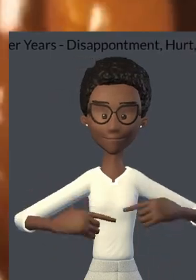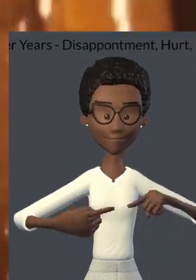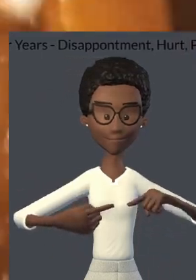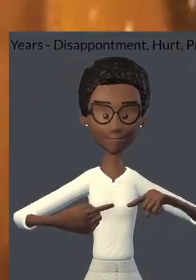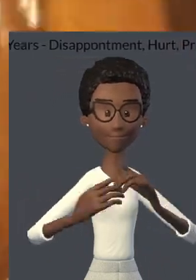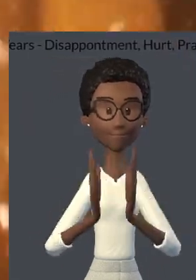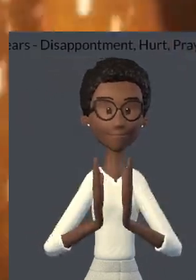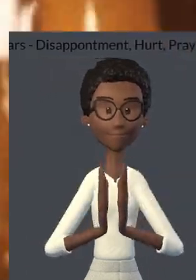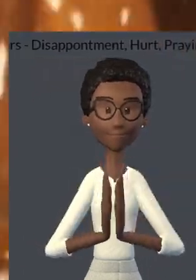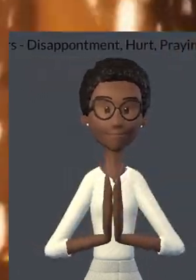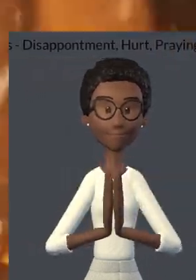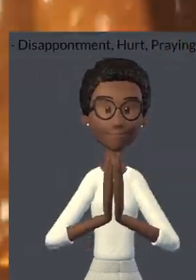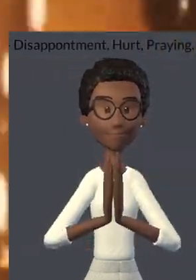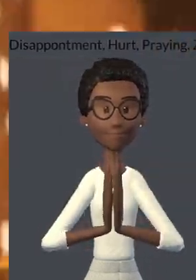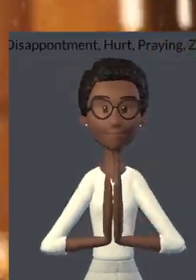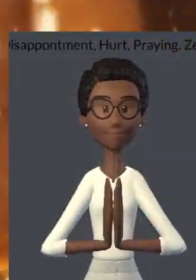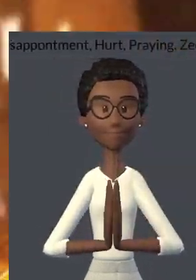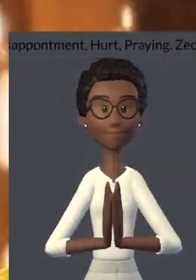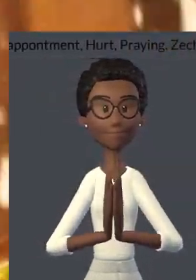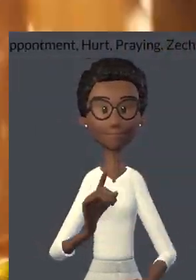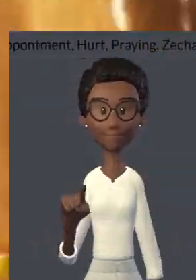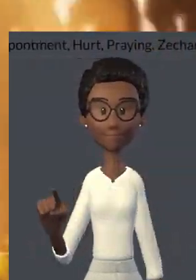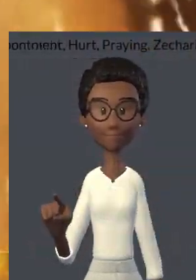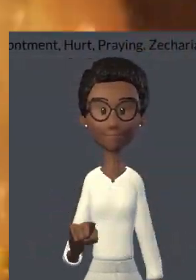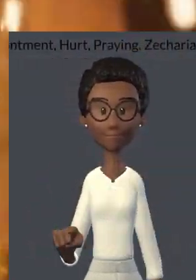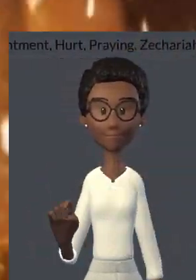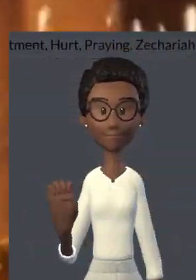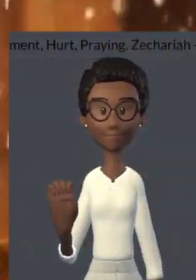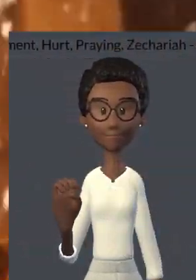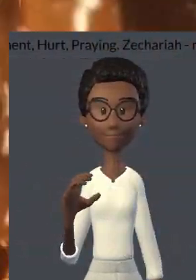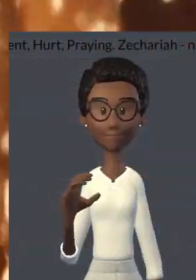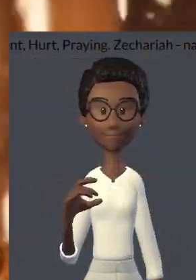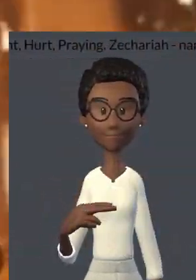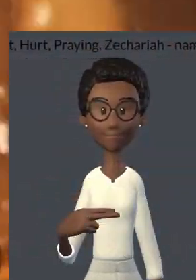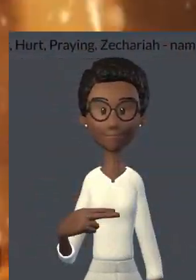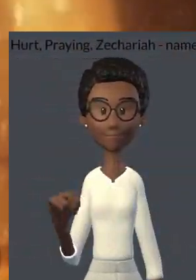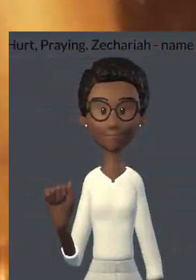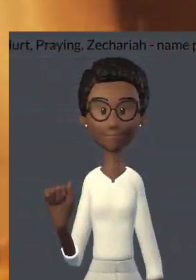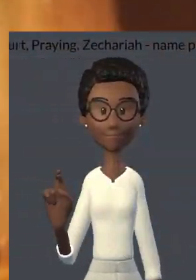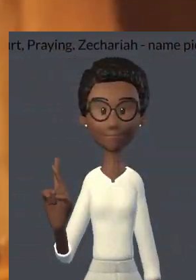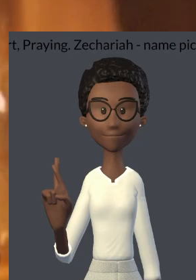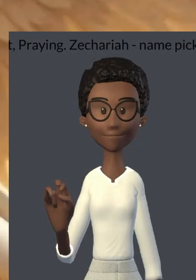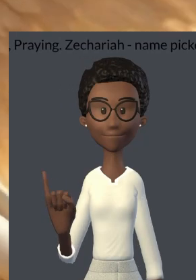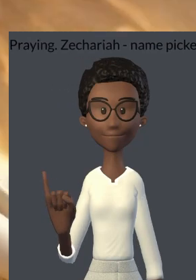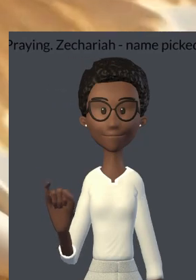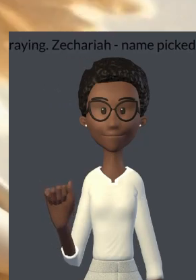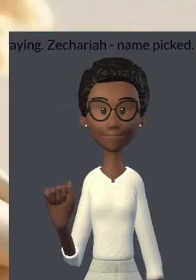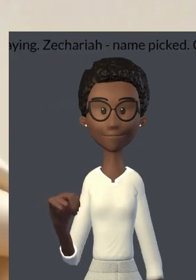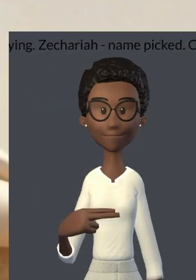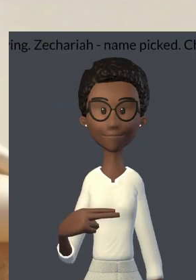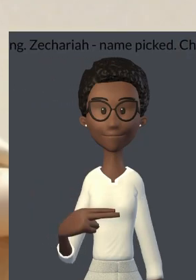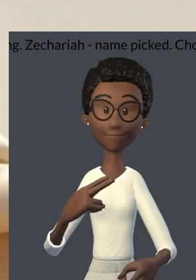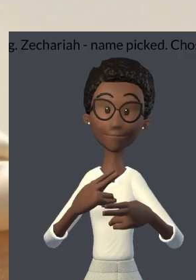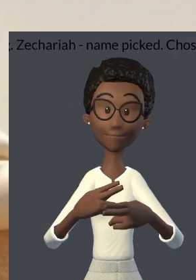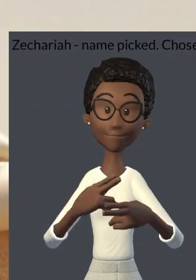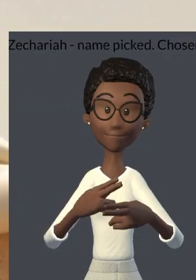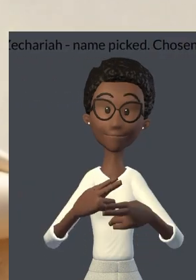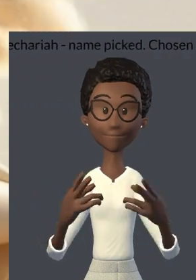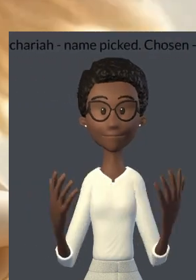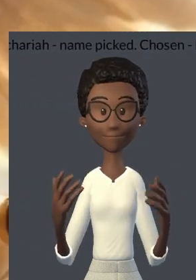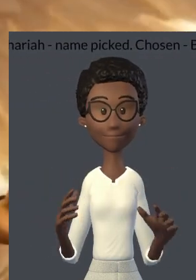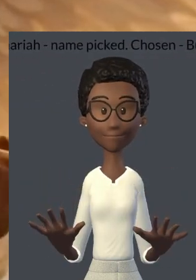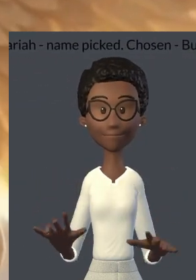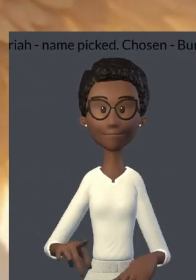burn incense in the temple, a once-in-a-lifetime moment. And that's when it happened.